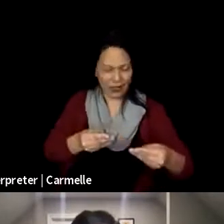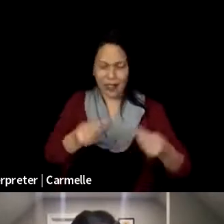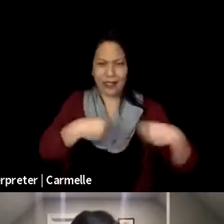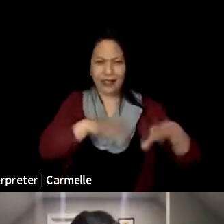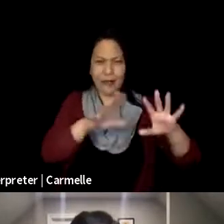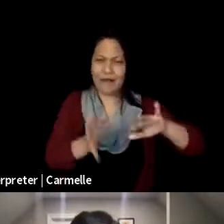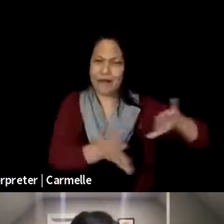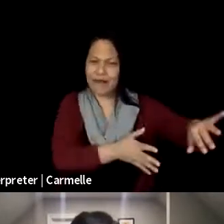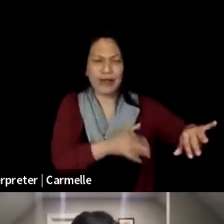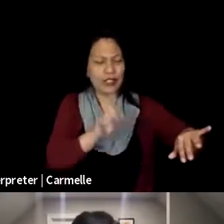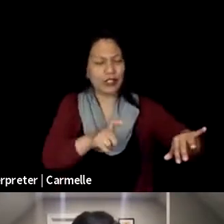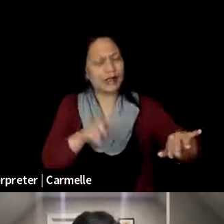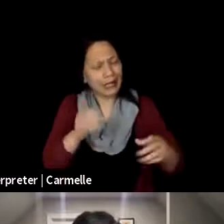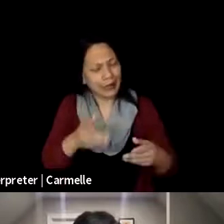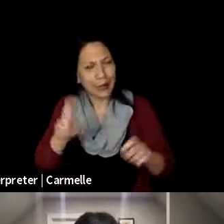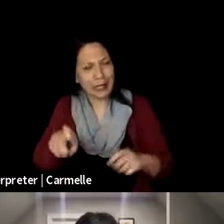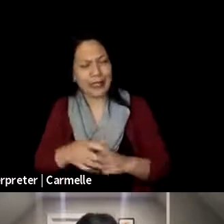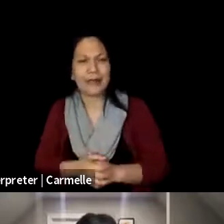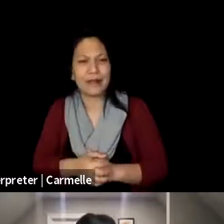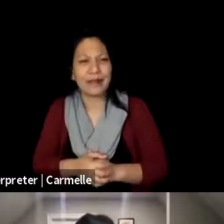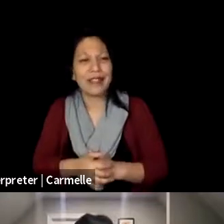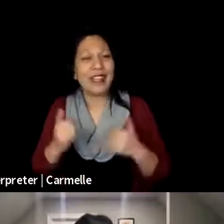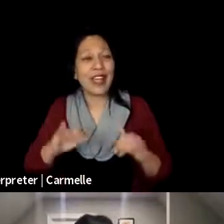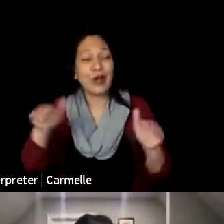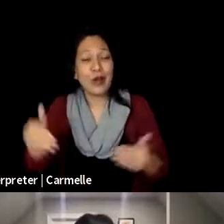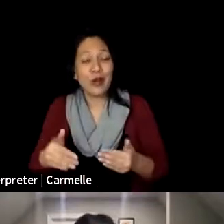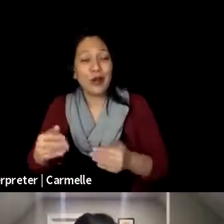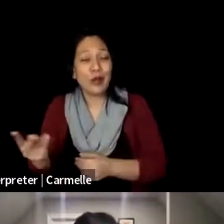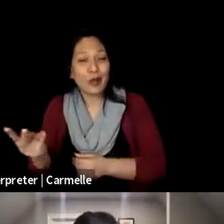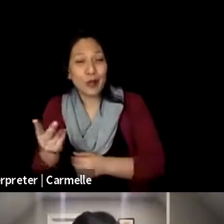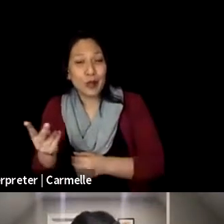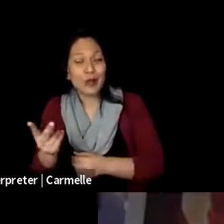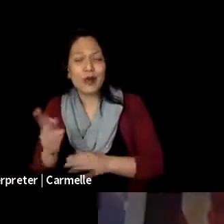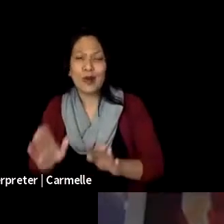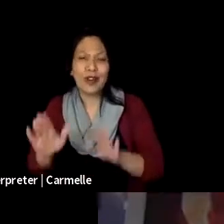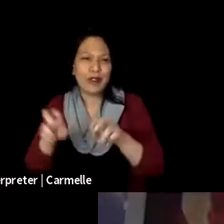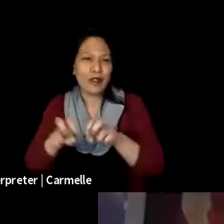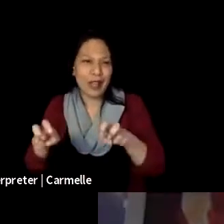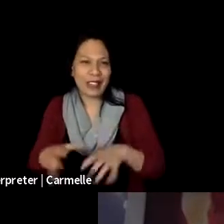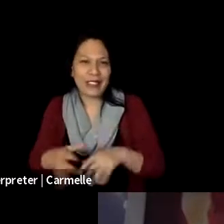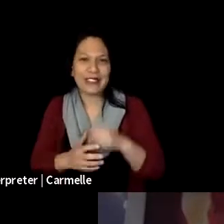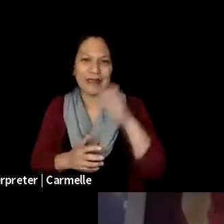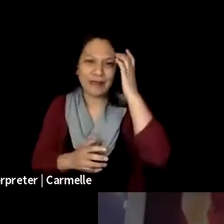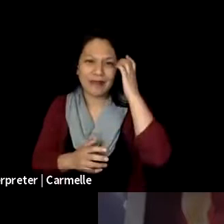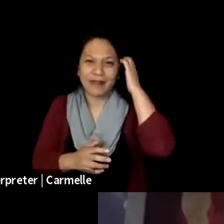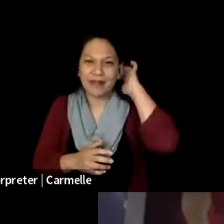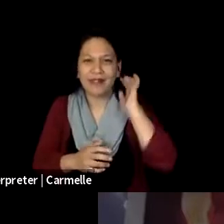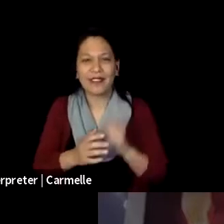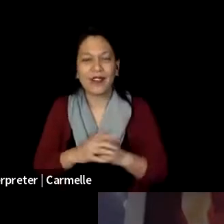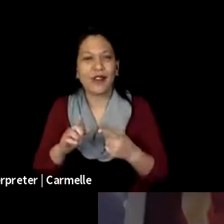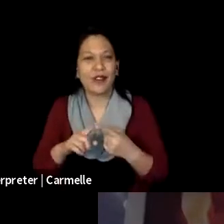So now I would love to introduce our two wonderful panelists. I'll start